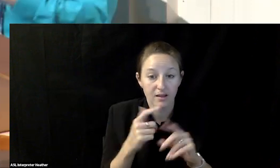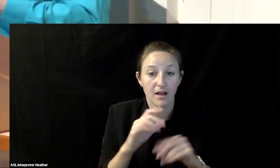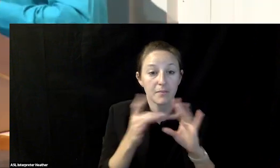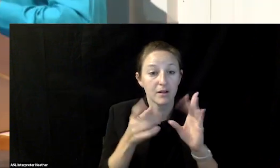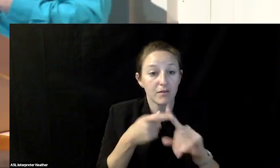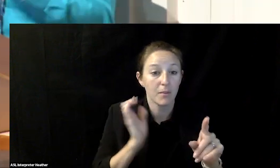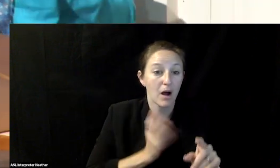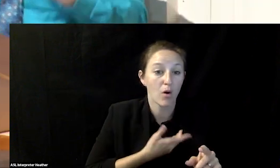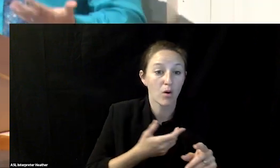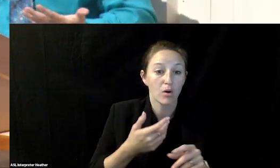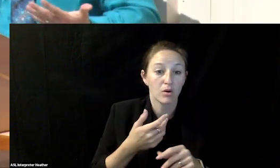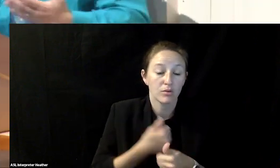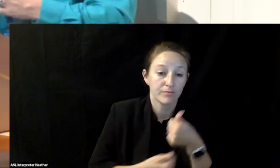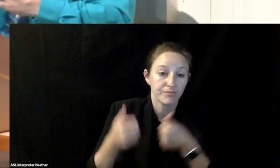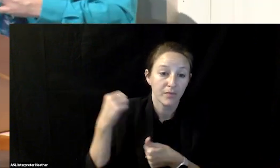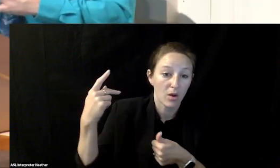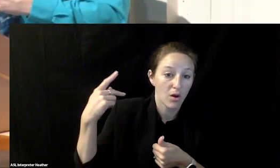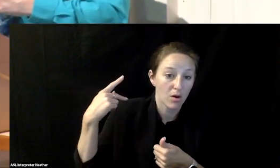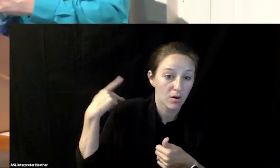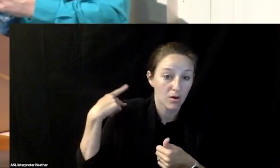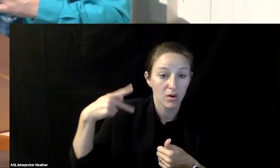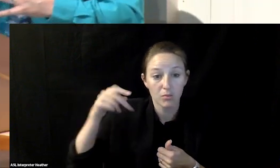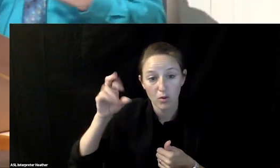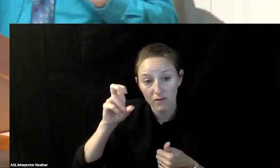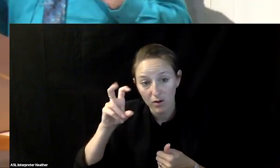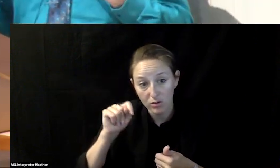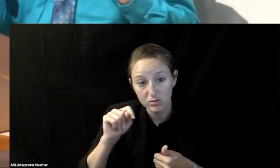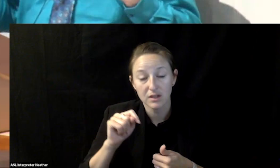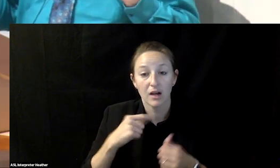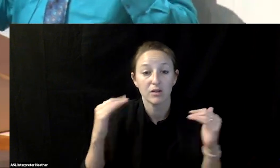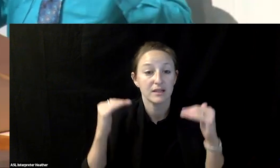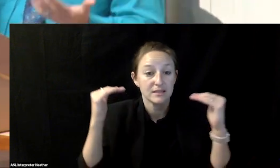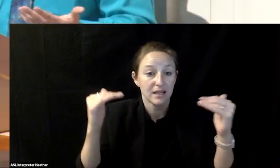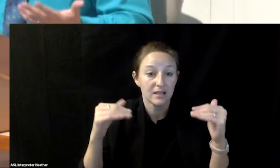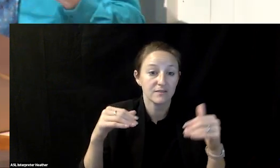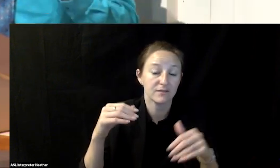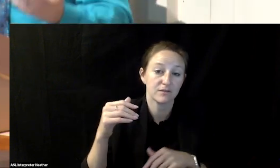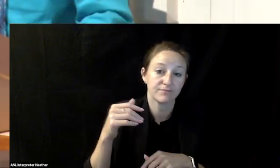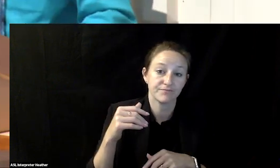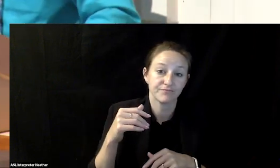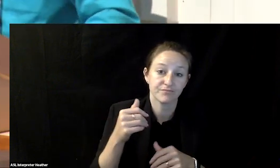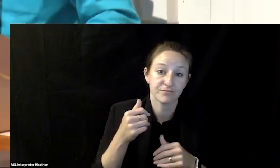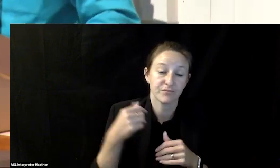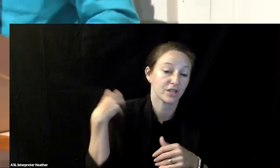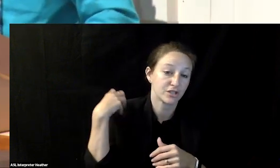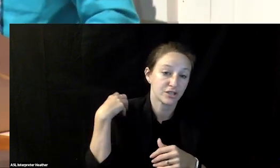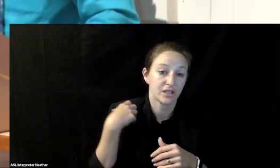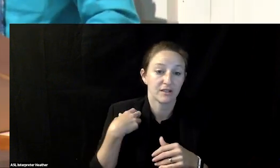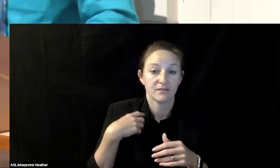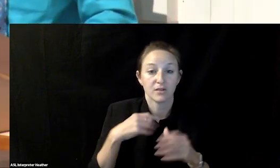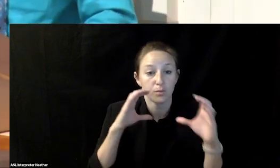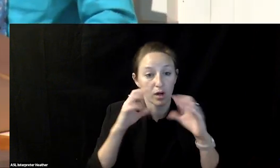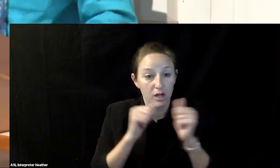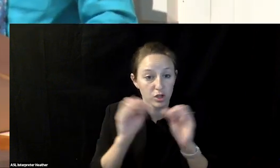our executive vice president, and our university chief information officer telling us that we are expanding and increasing the policy related